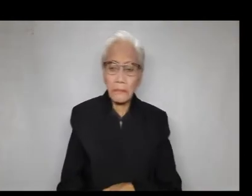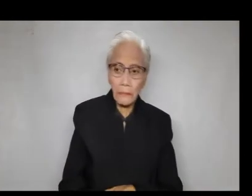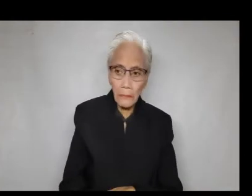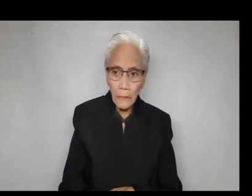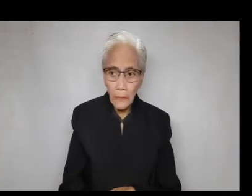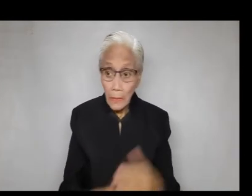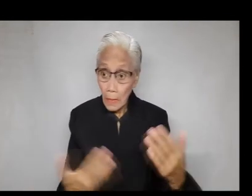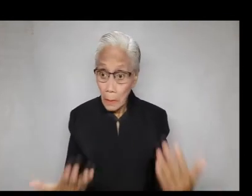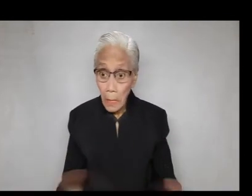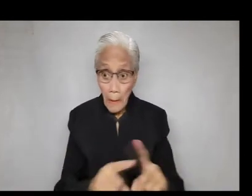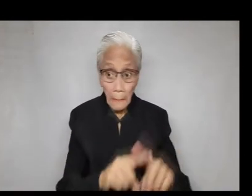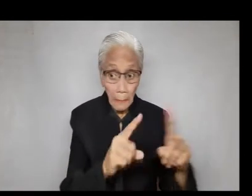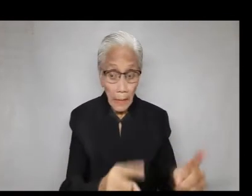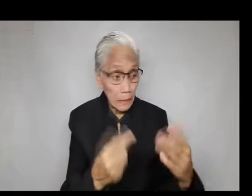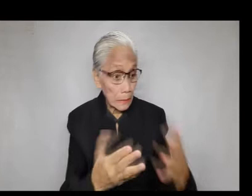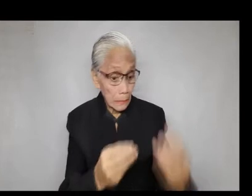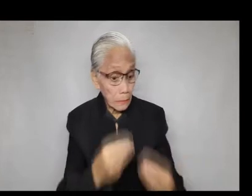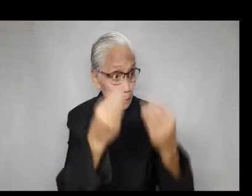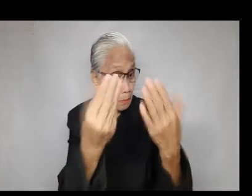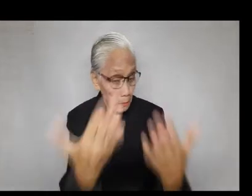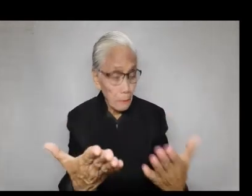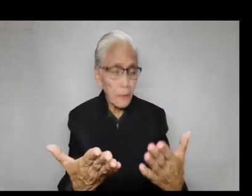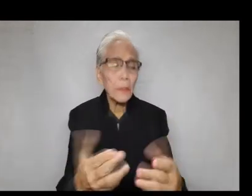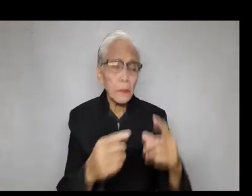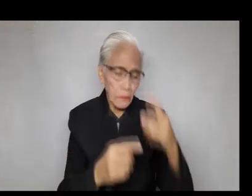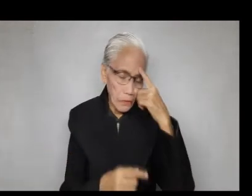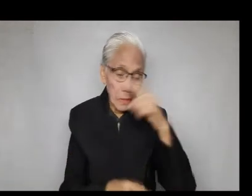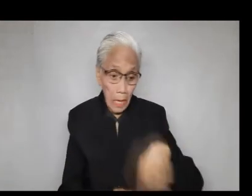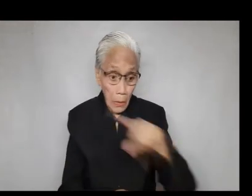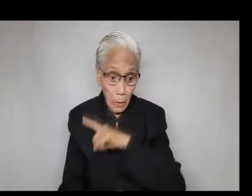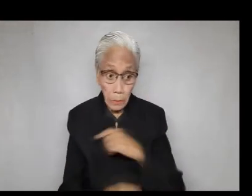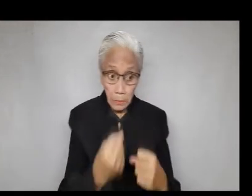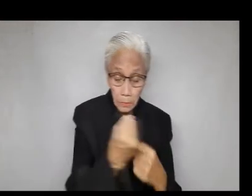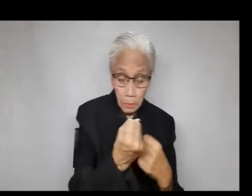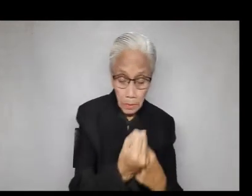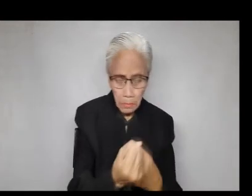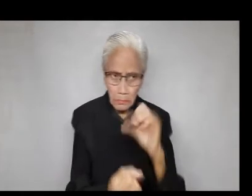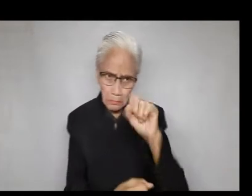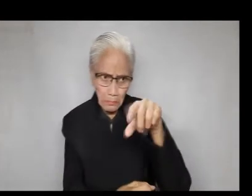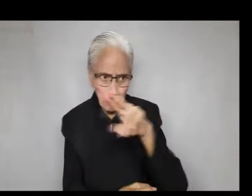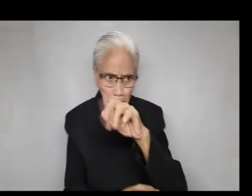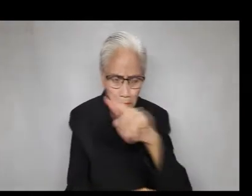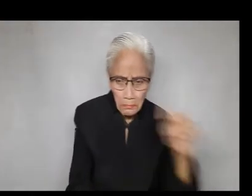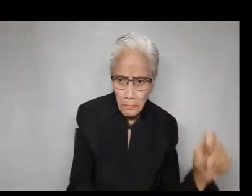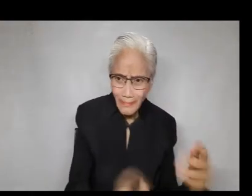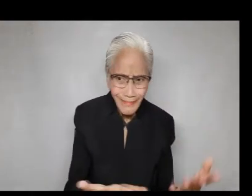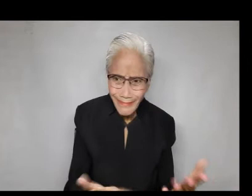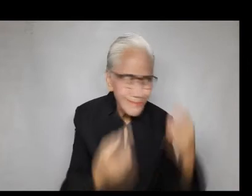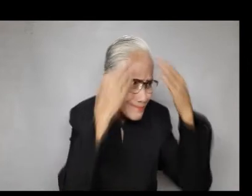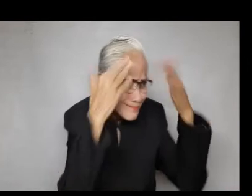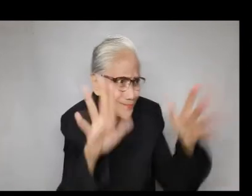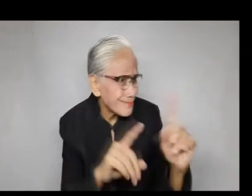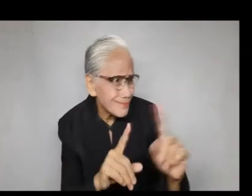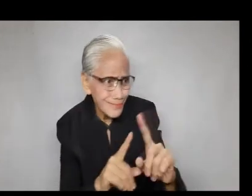Squirt, squirt. But we just wanted to offer this token of our support. Squirt, squirt. You don't know